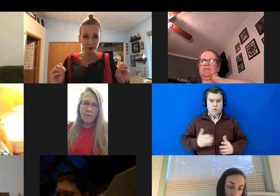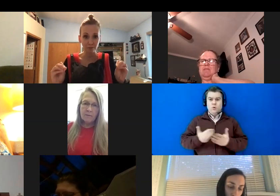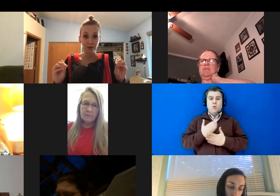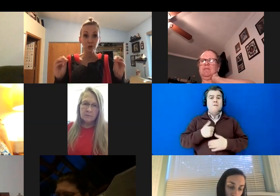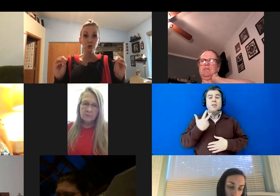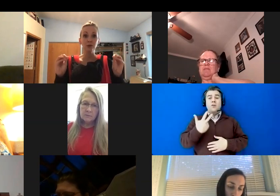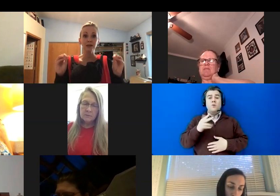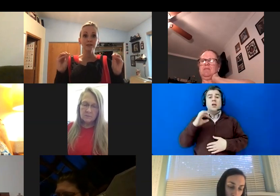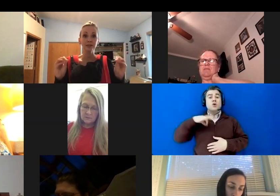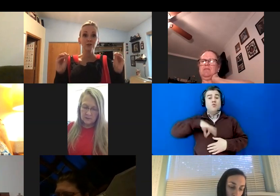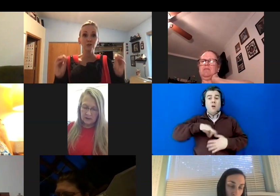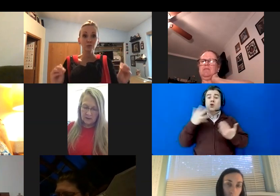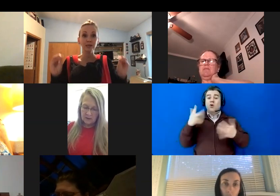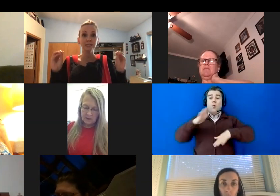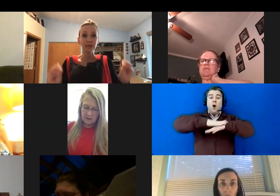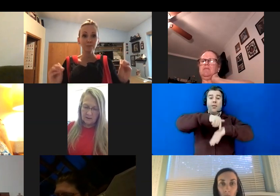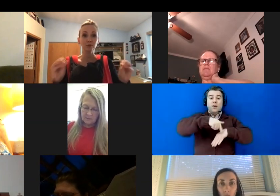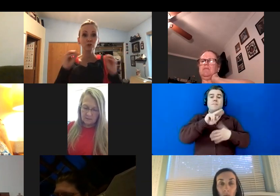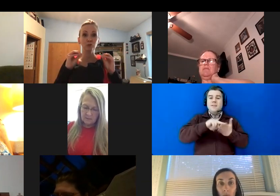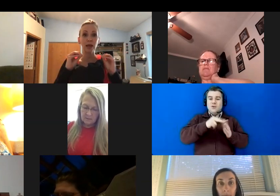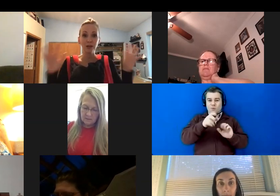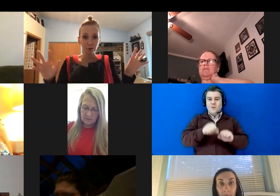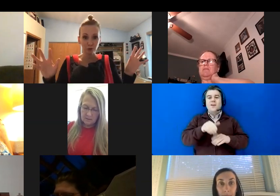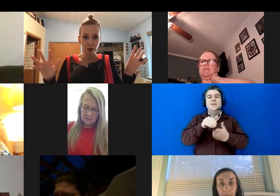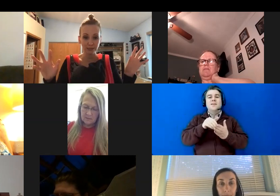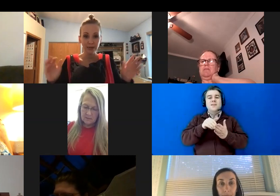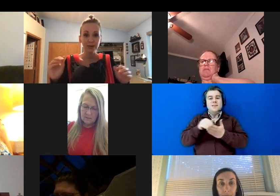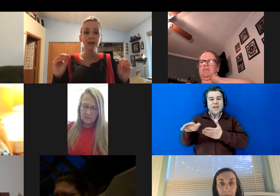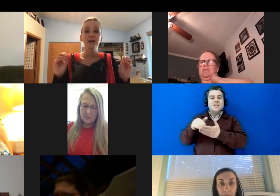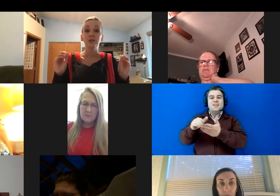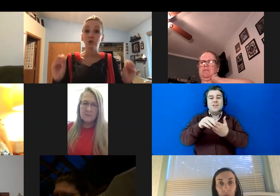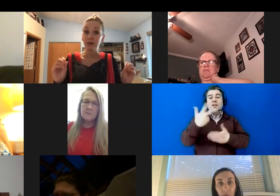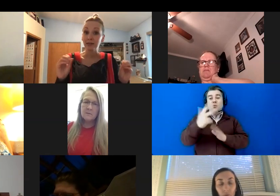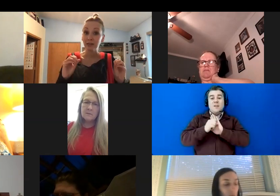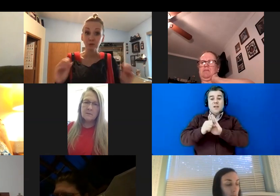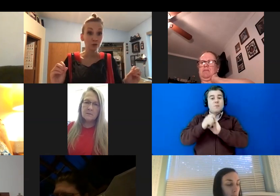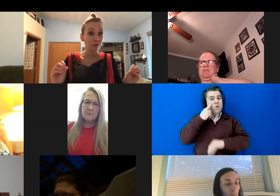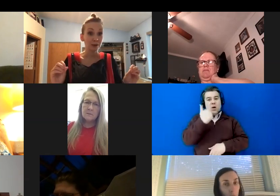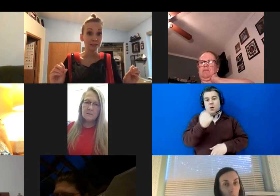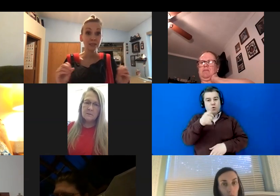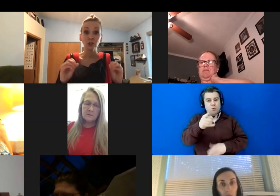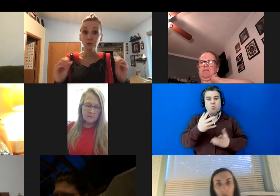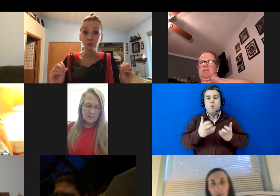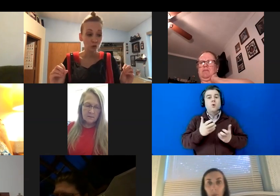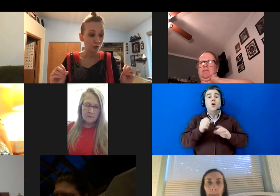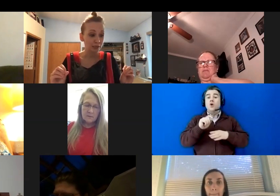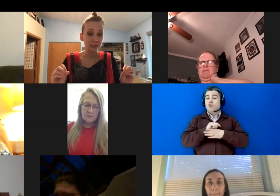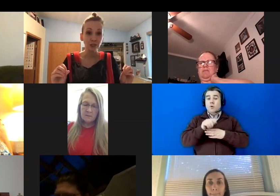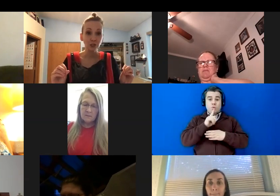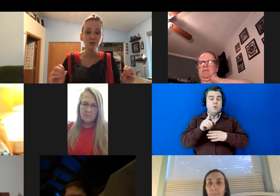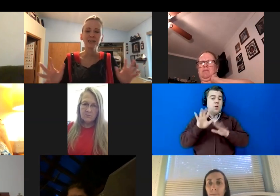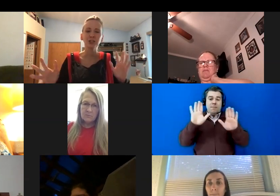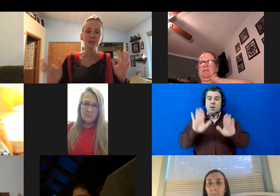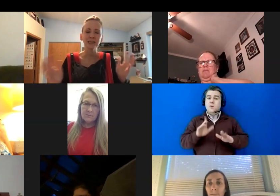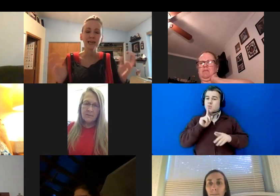on there, meaning you can send 3 samples to anyone you want. The training is absolutely amazing. It is super, super easy